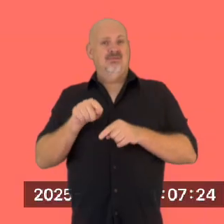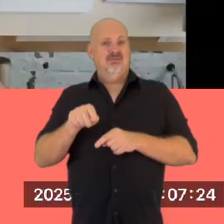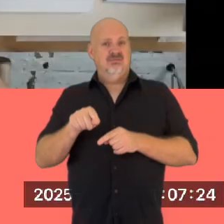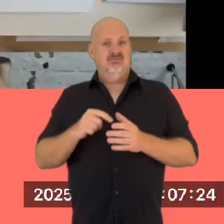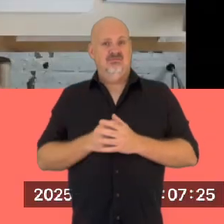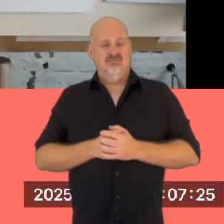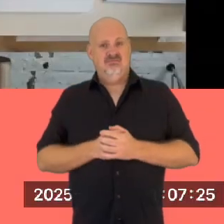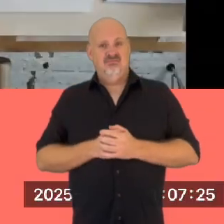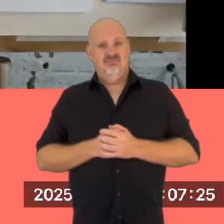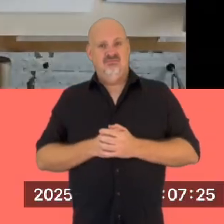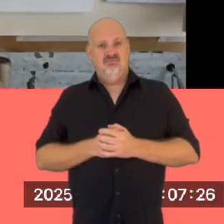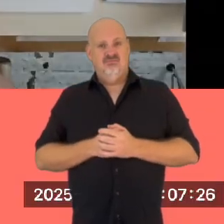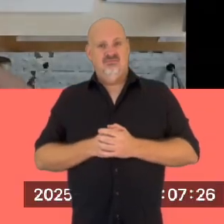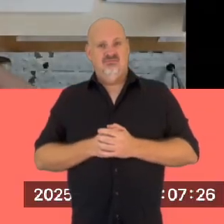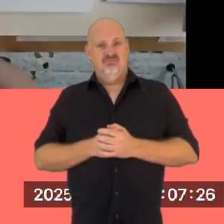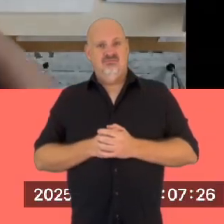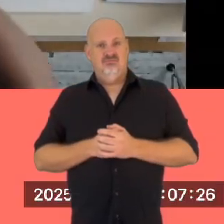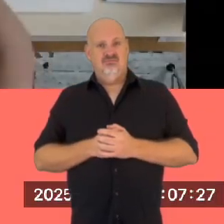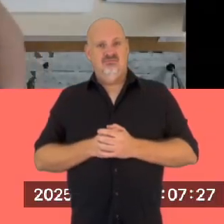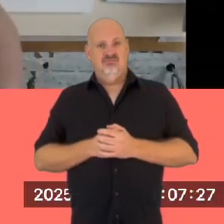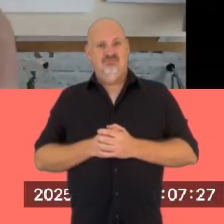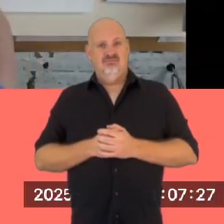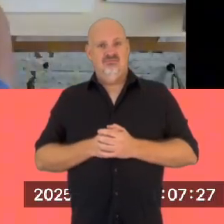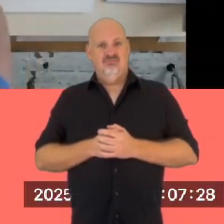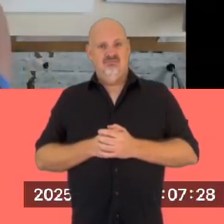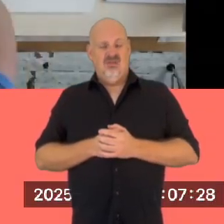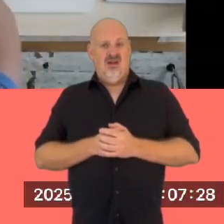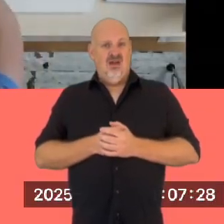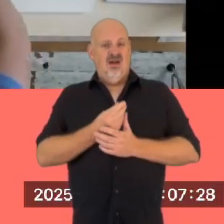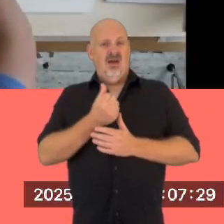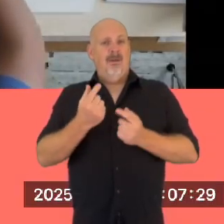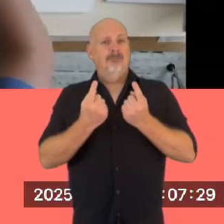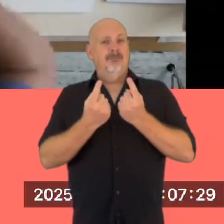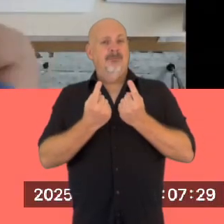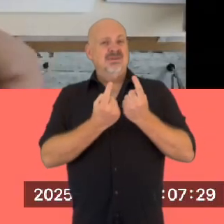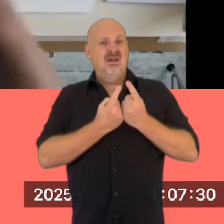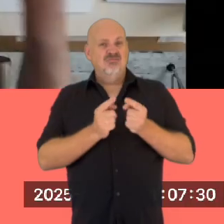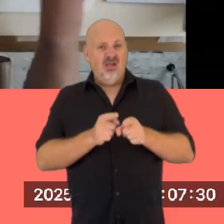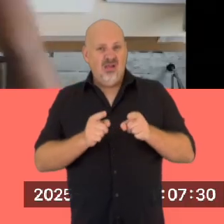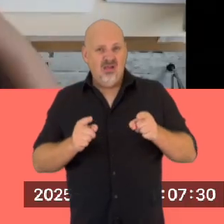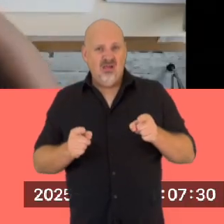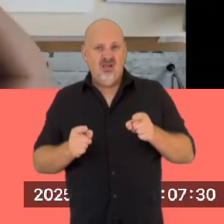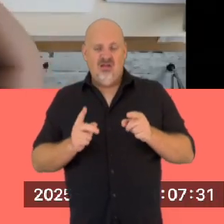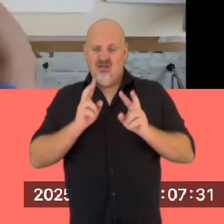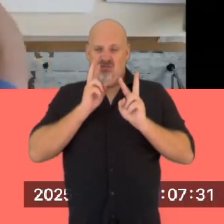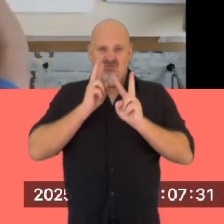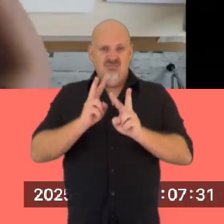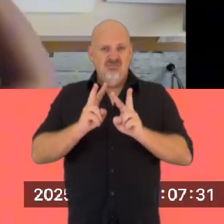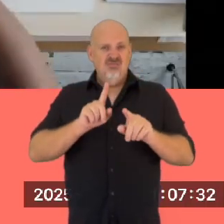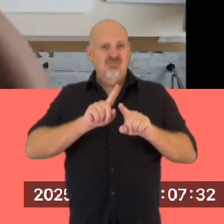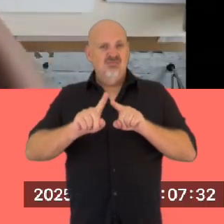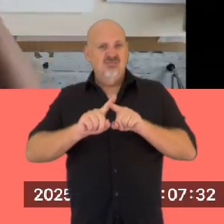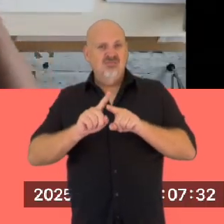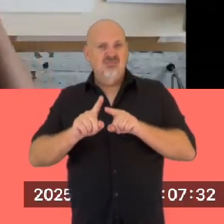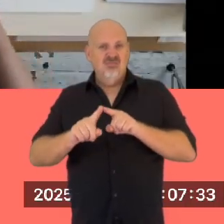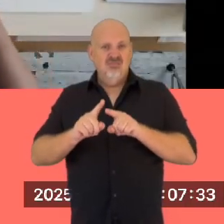I am going to start today with the marker pad. I'm going to have a go across a few of the materials in front of